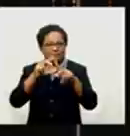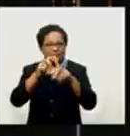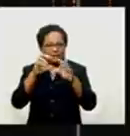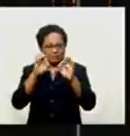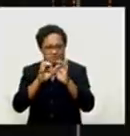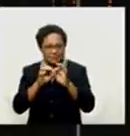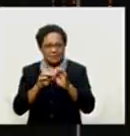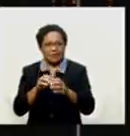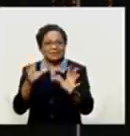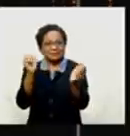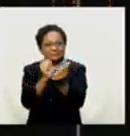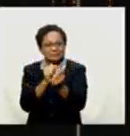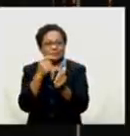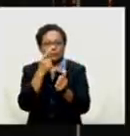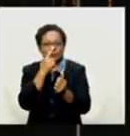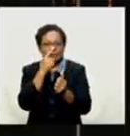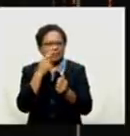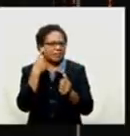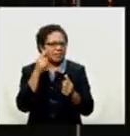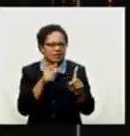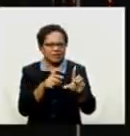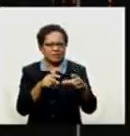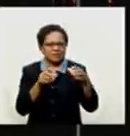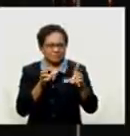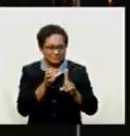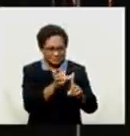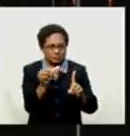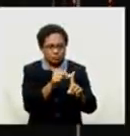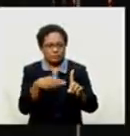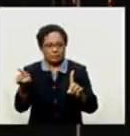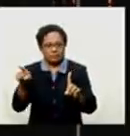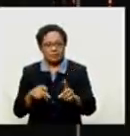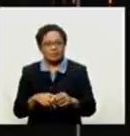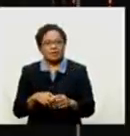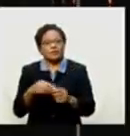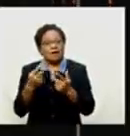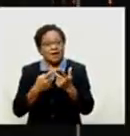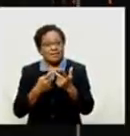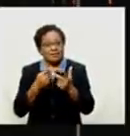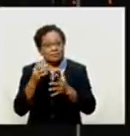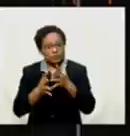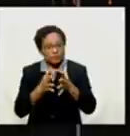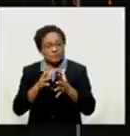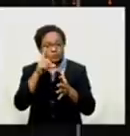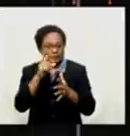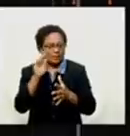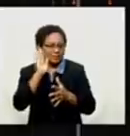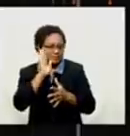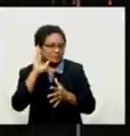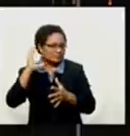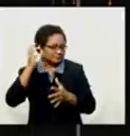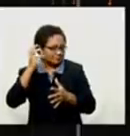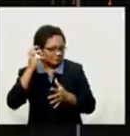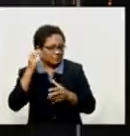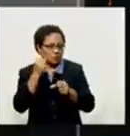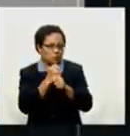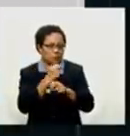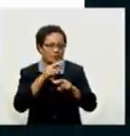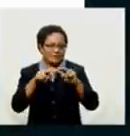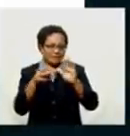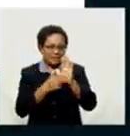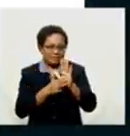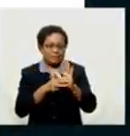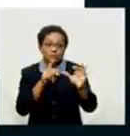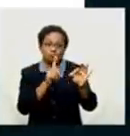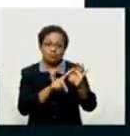for breach of self-isolation orders. For these stories and others, you can tune in daily to our sister radio station Gold FM. To our